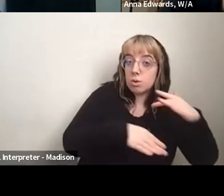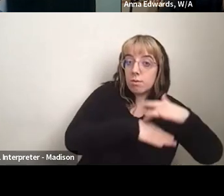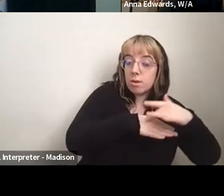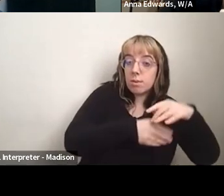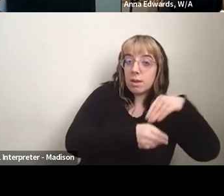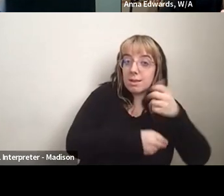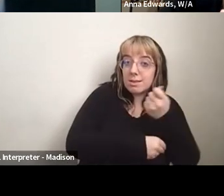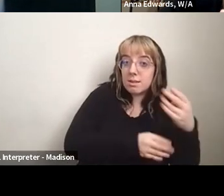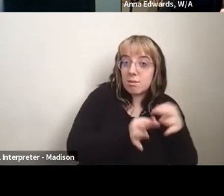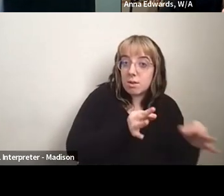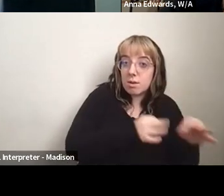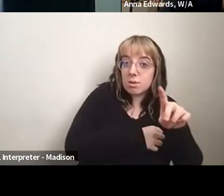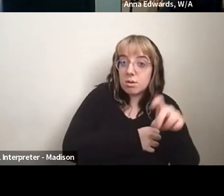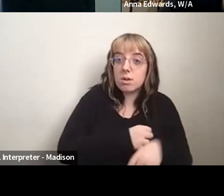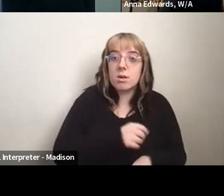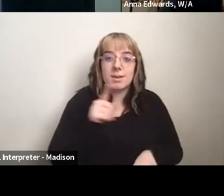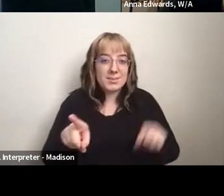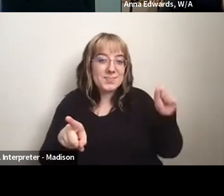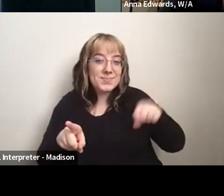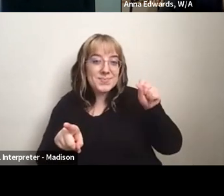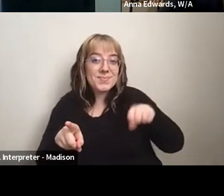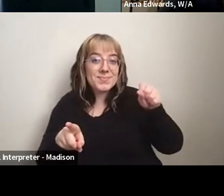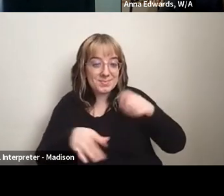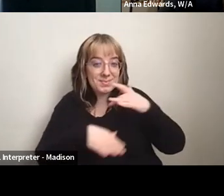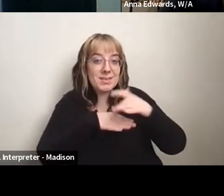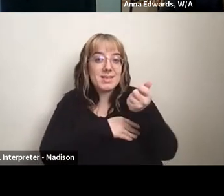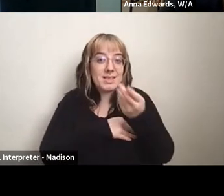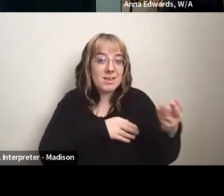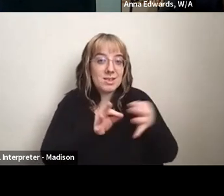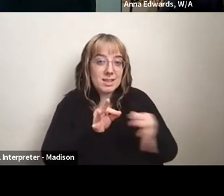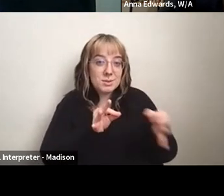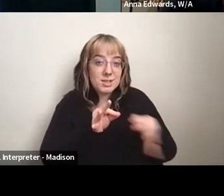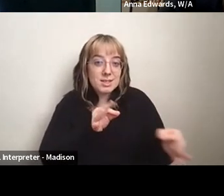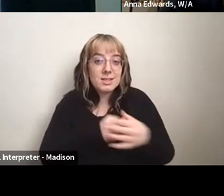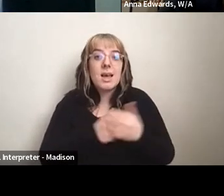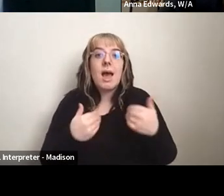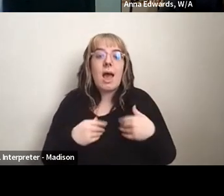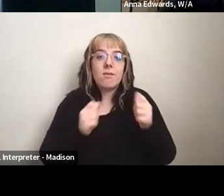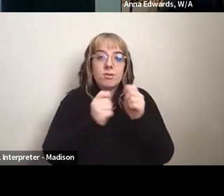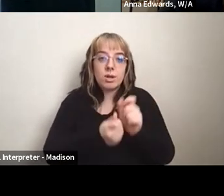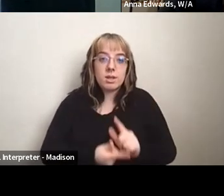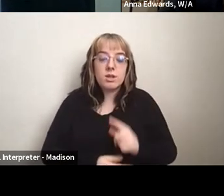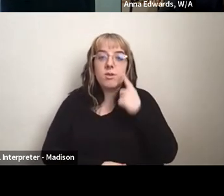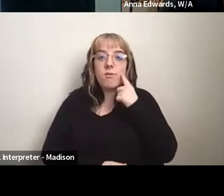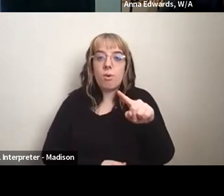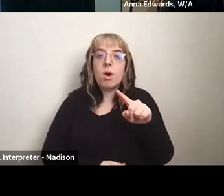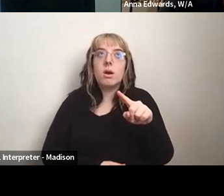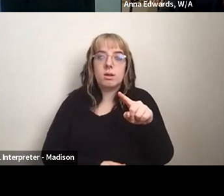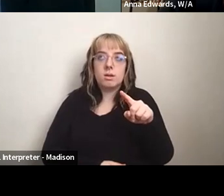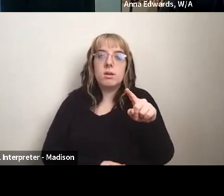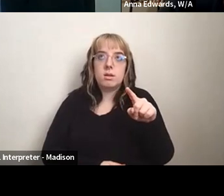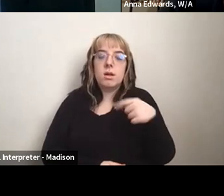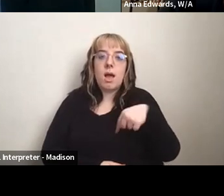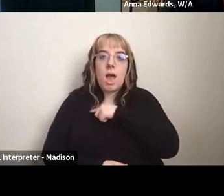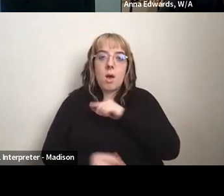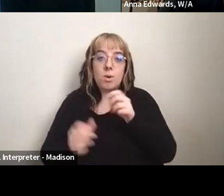multiple languages, Leanne? Yes, they are. And we have translation for our